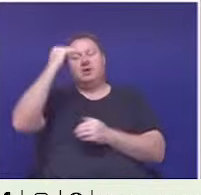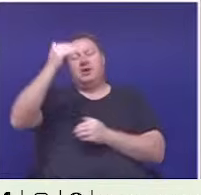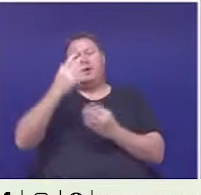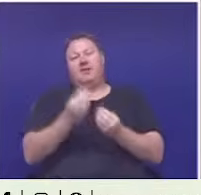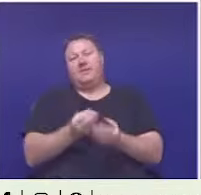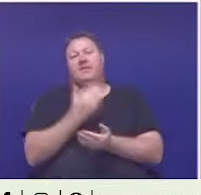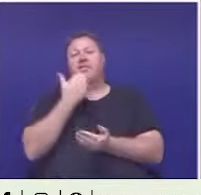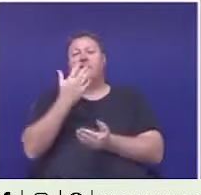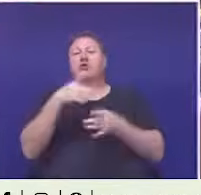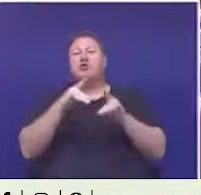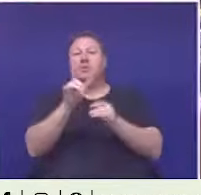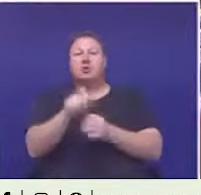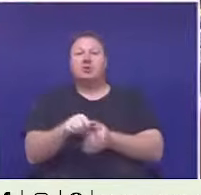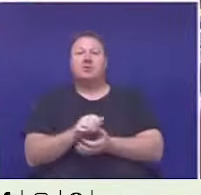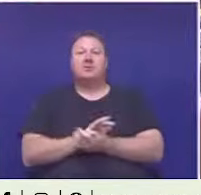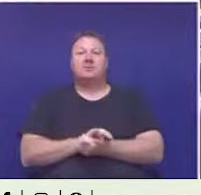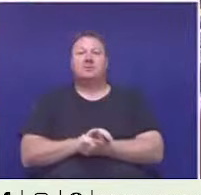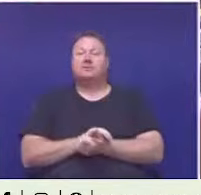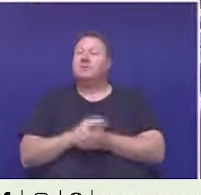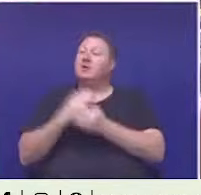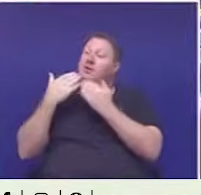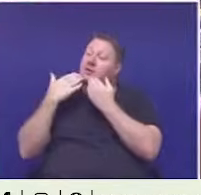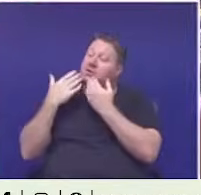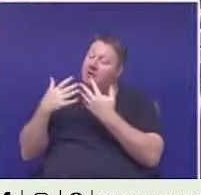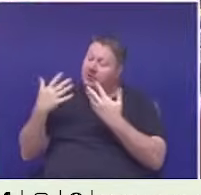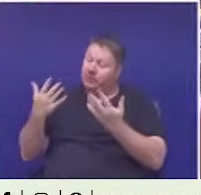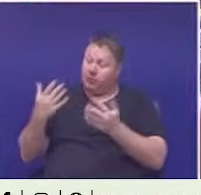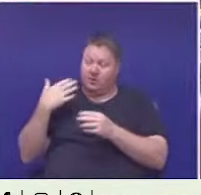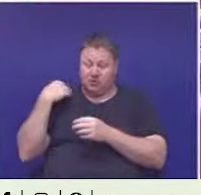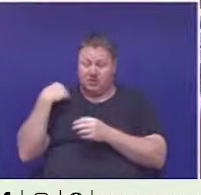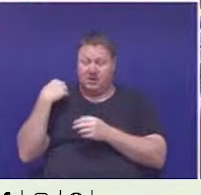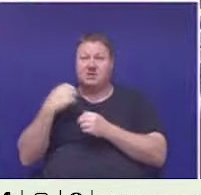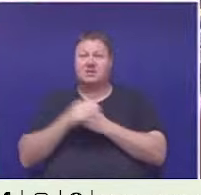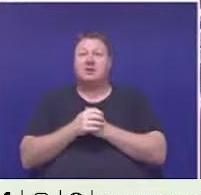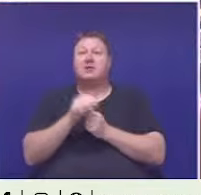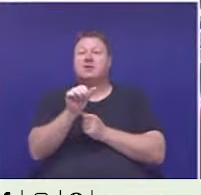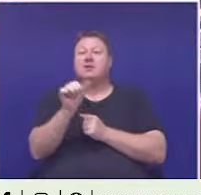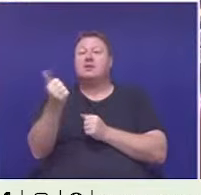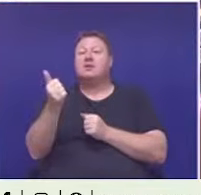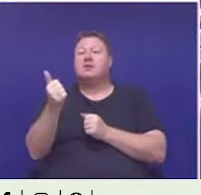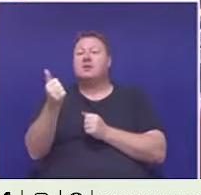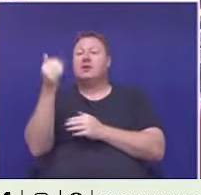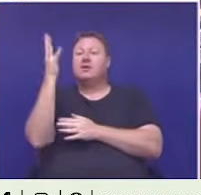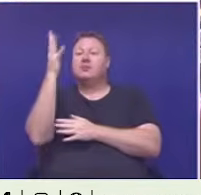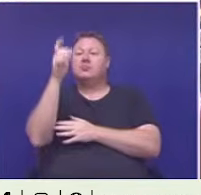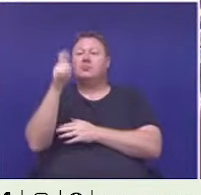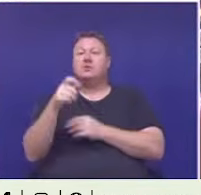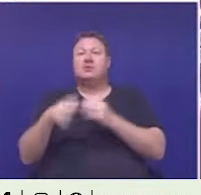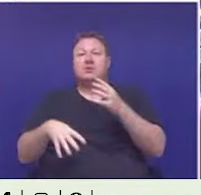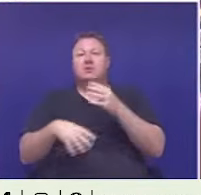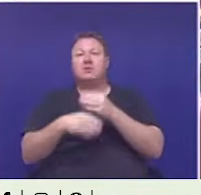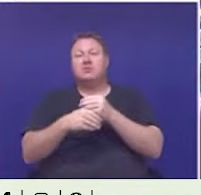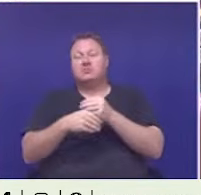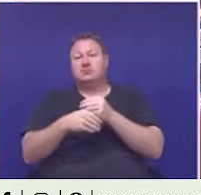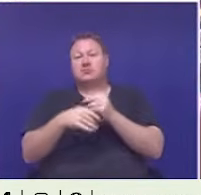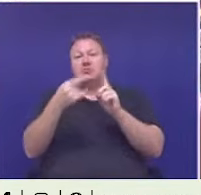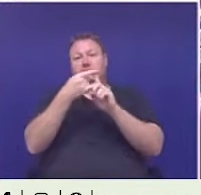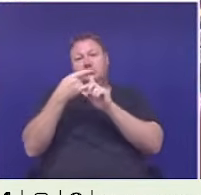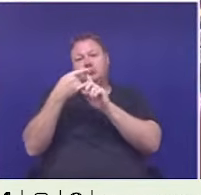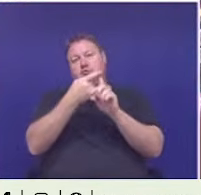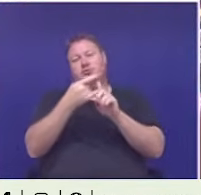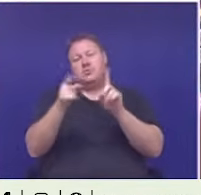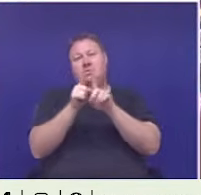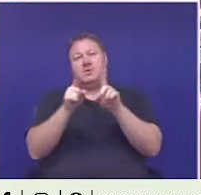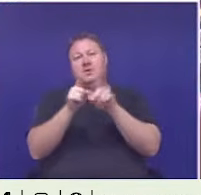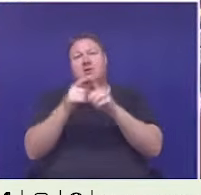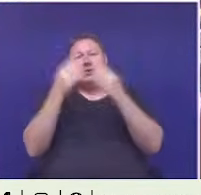Chair. Thank you very much, Minister. The next speaker has joined in through the visual